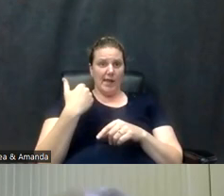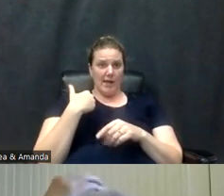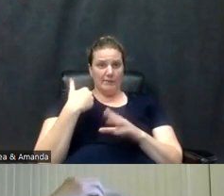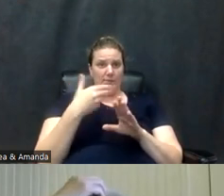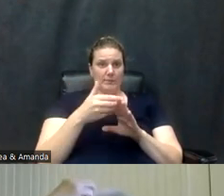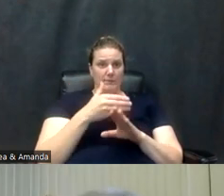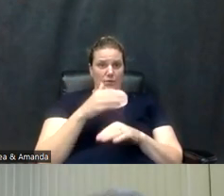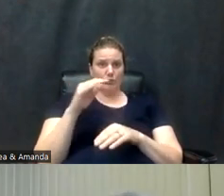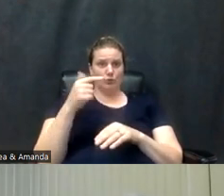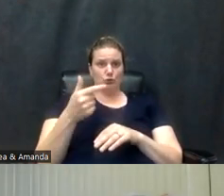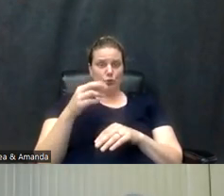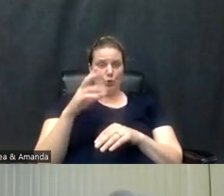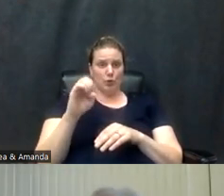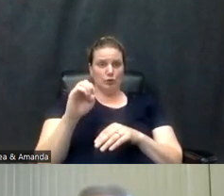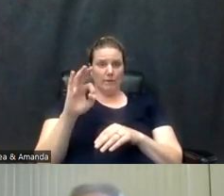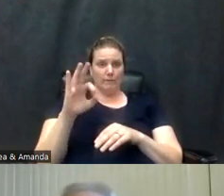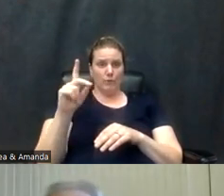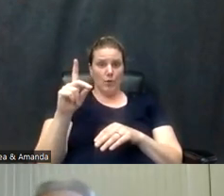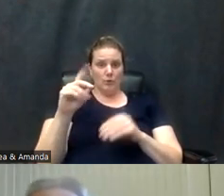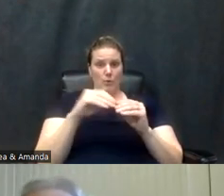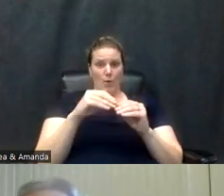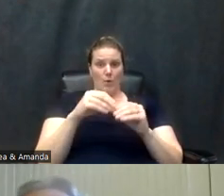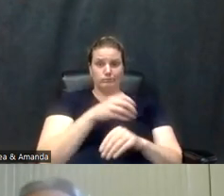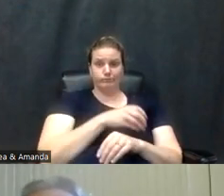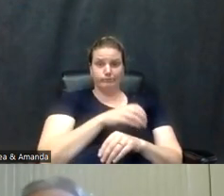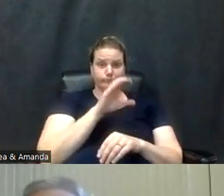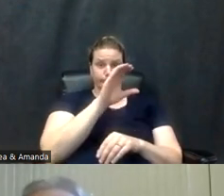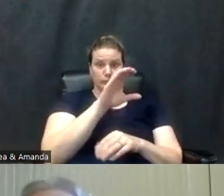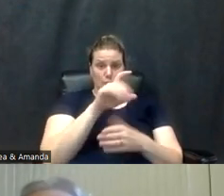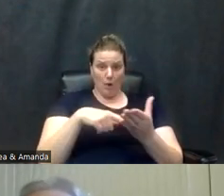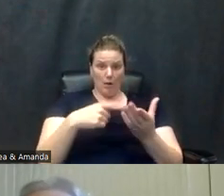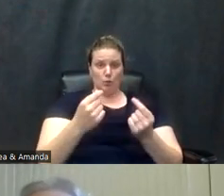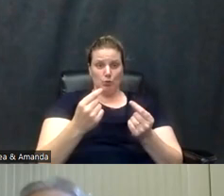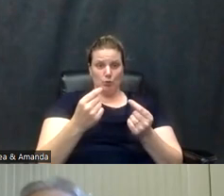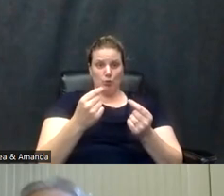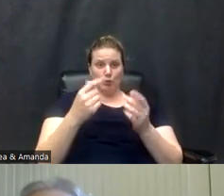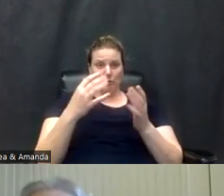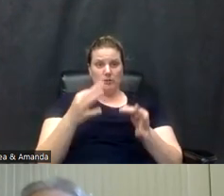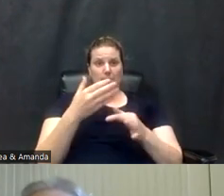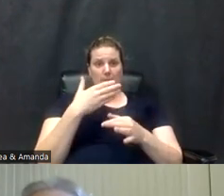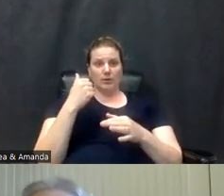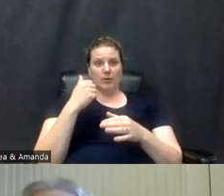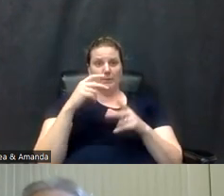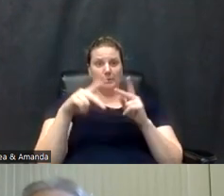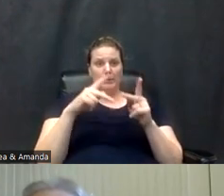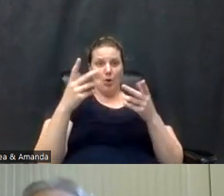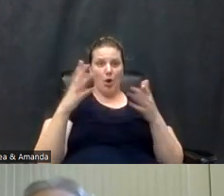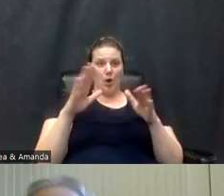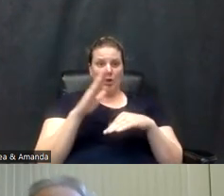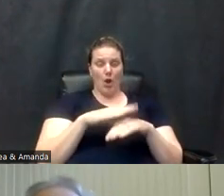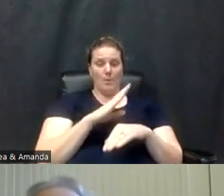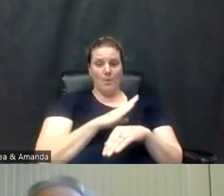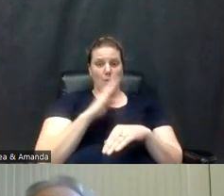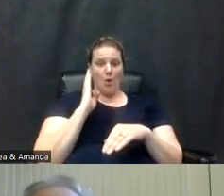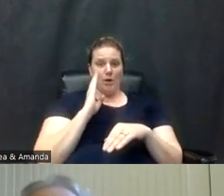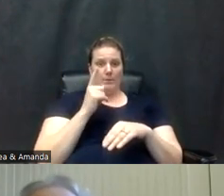the George Floyd uprising to a more empowered one. And the way they decided to do it there was to take the people who were already on the existing board